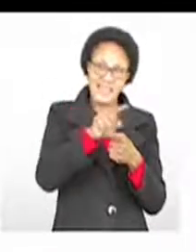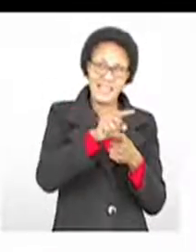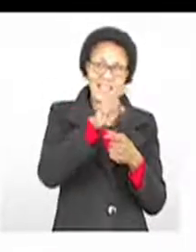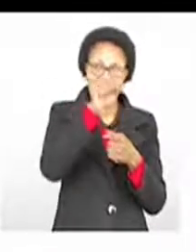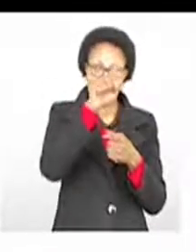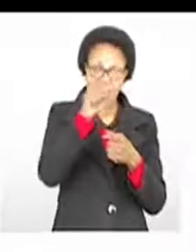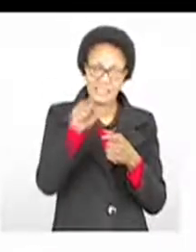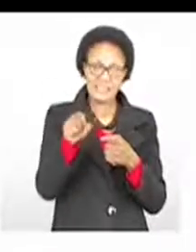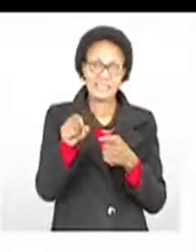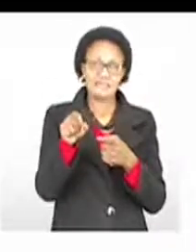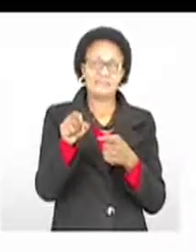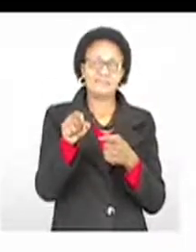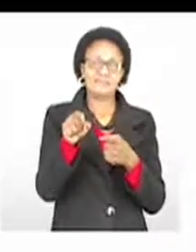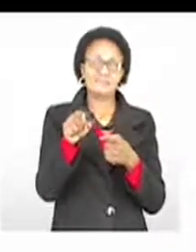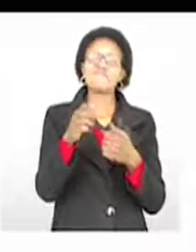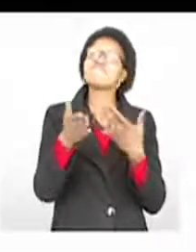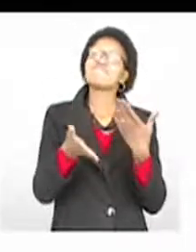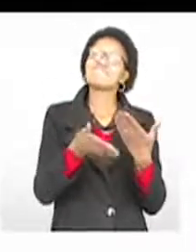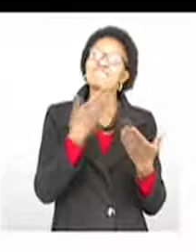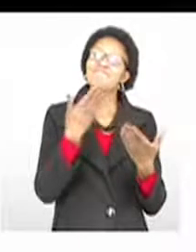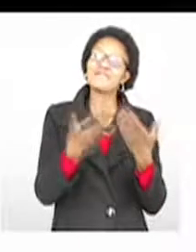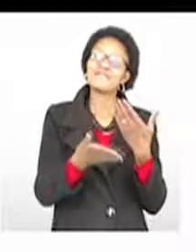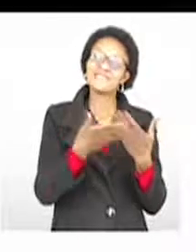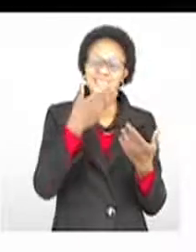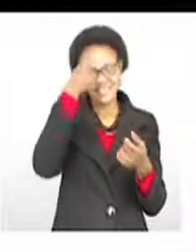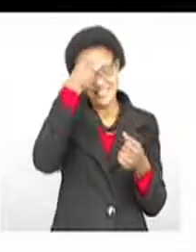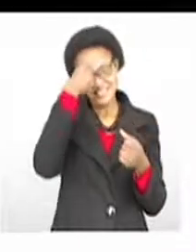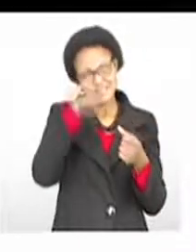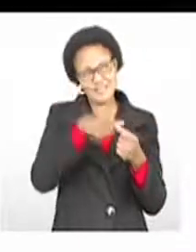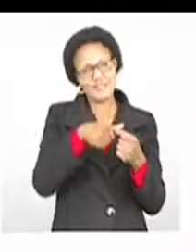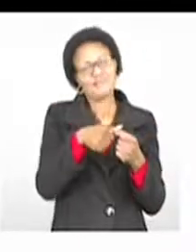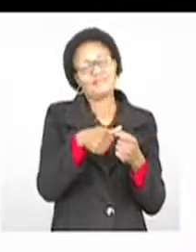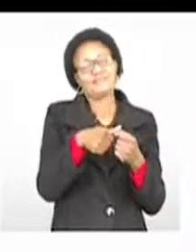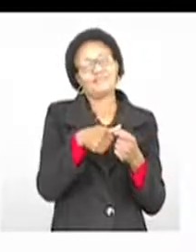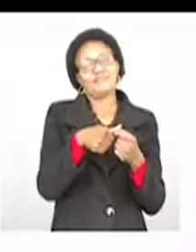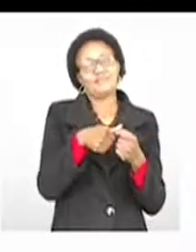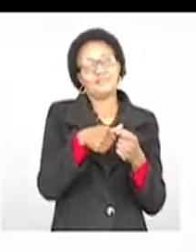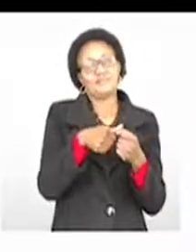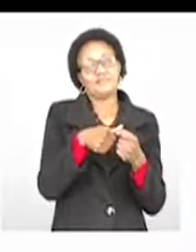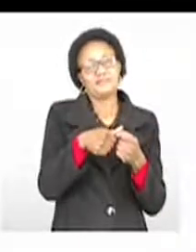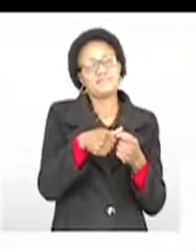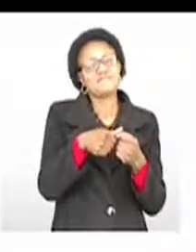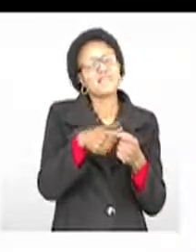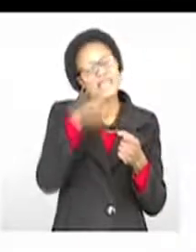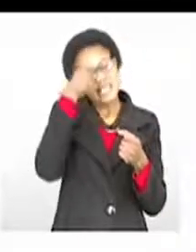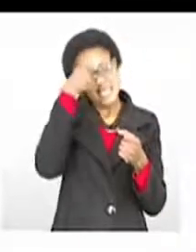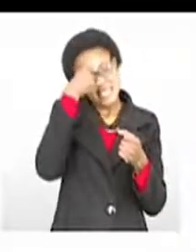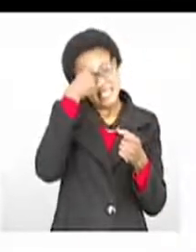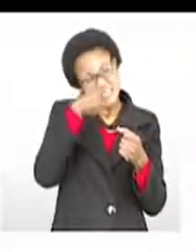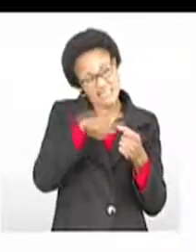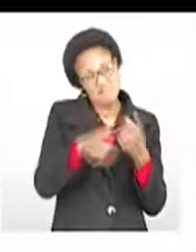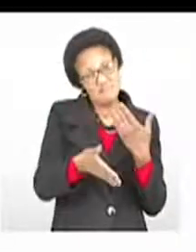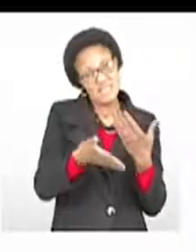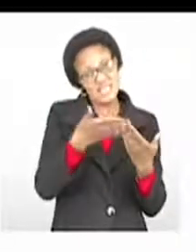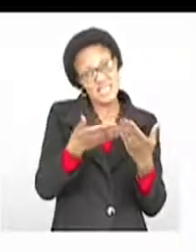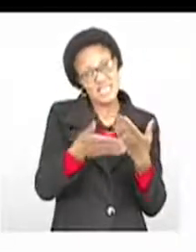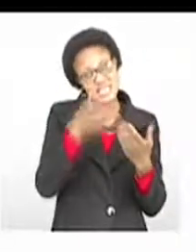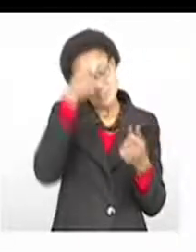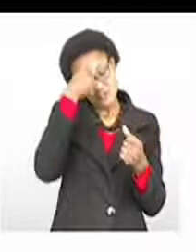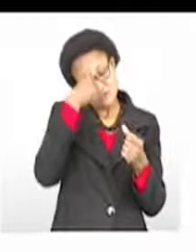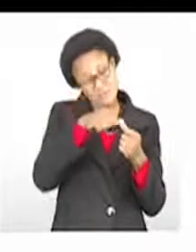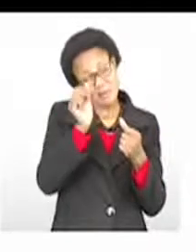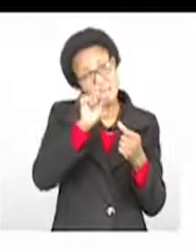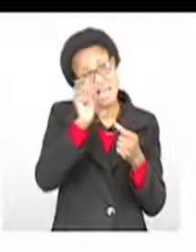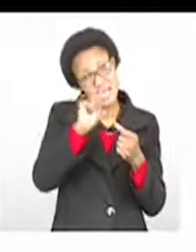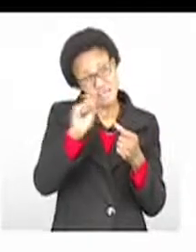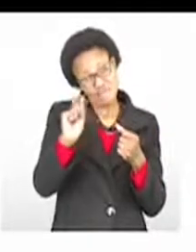very easy to remember and to write as well. As you can see, X is also like